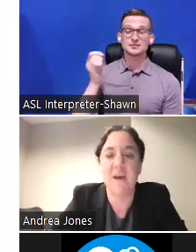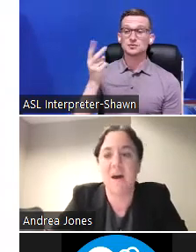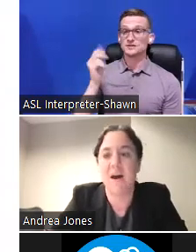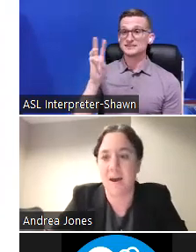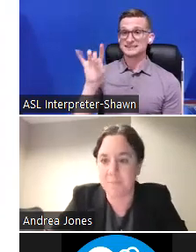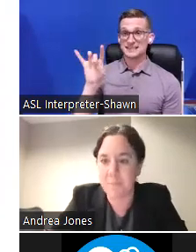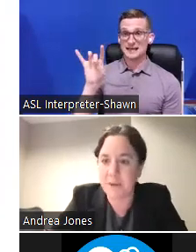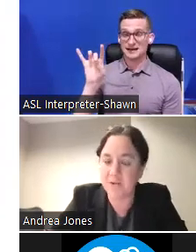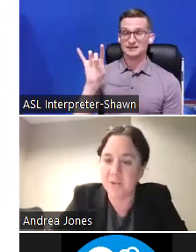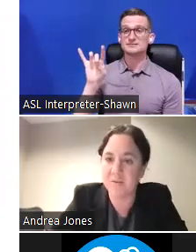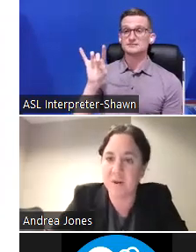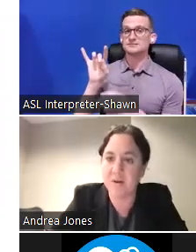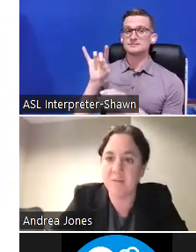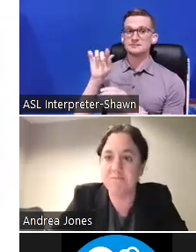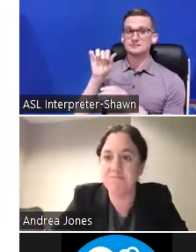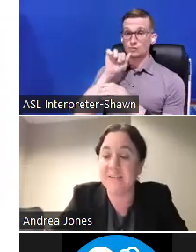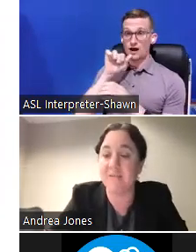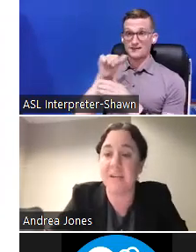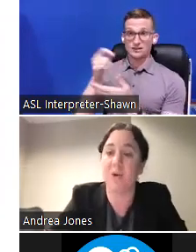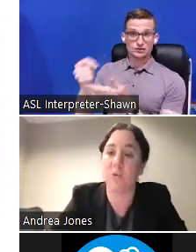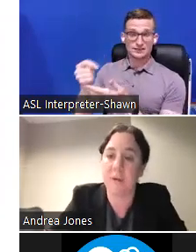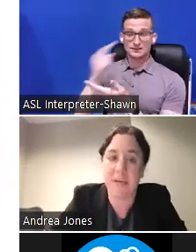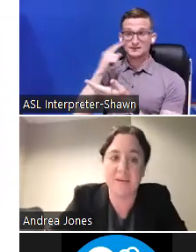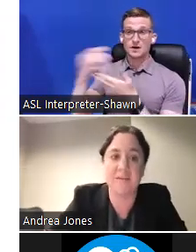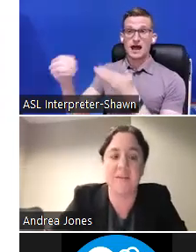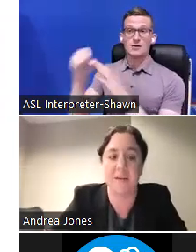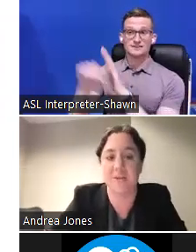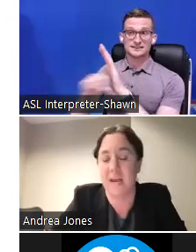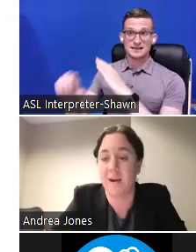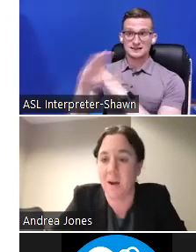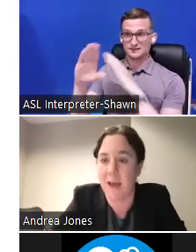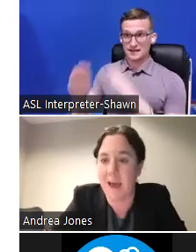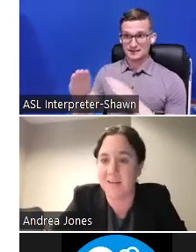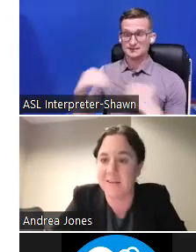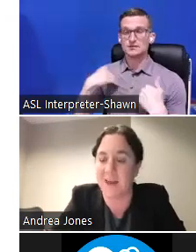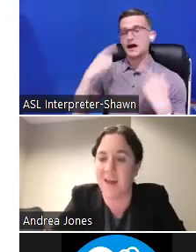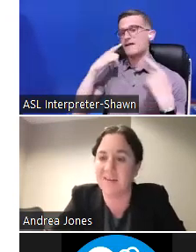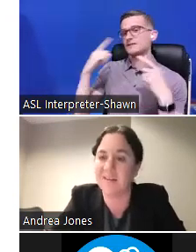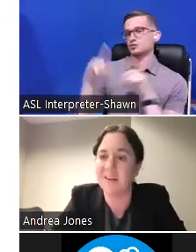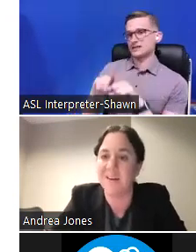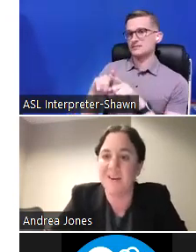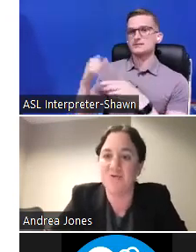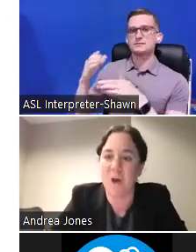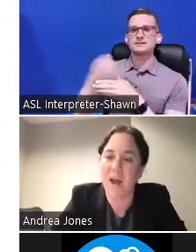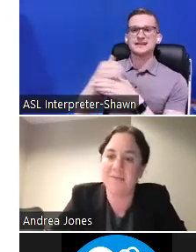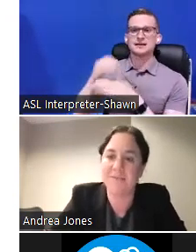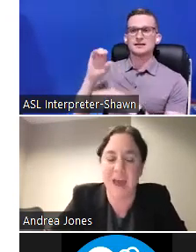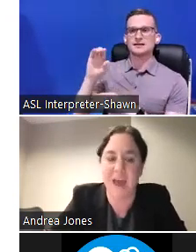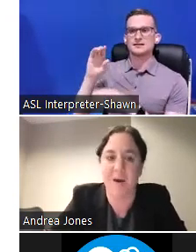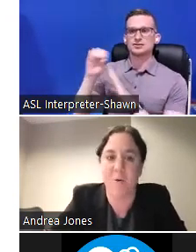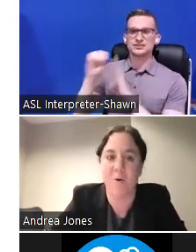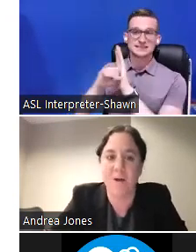defendants. There's basically an agreement, the interstate compact, that